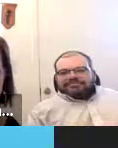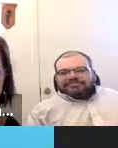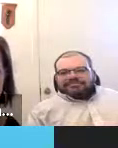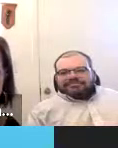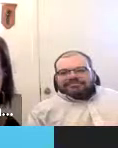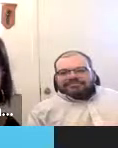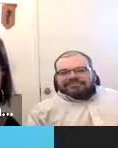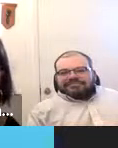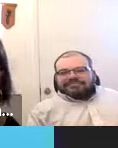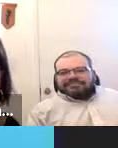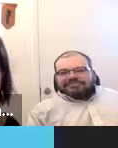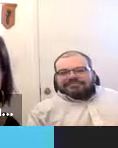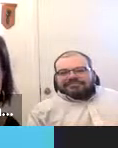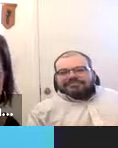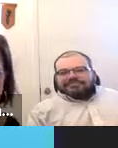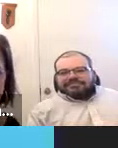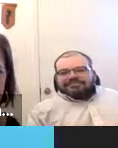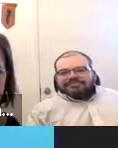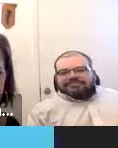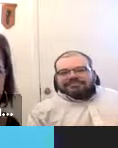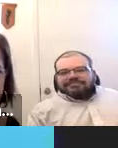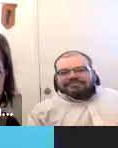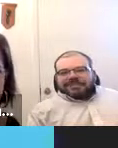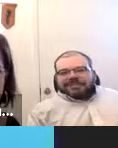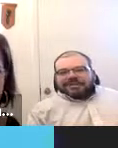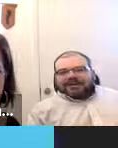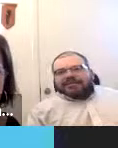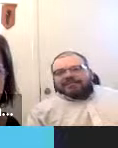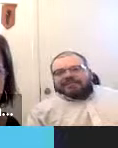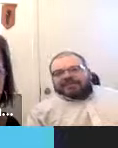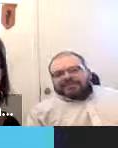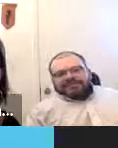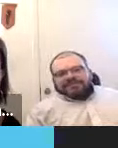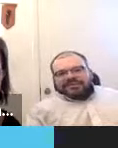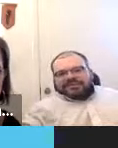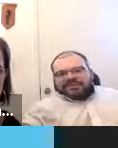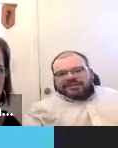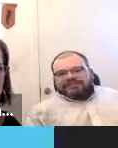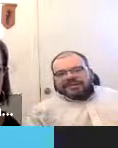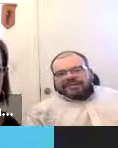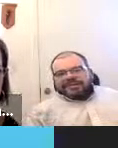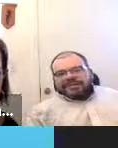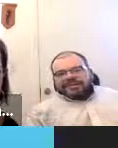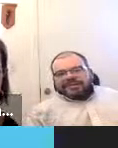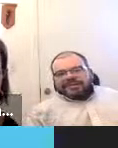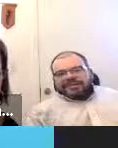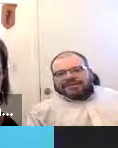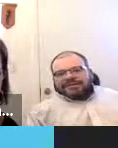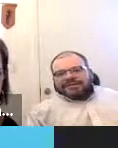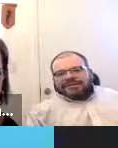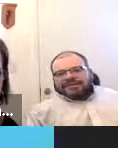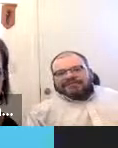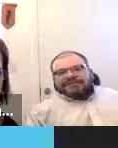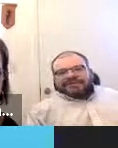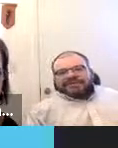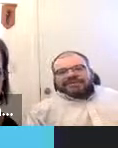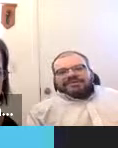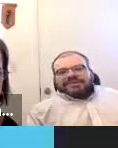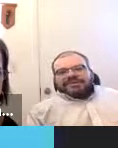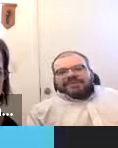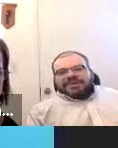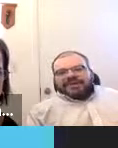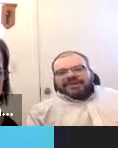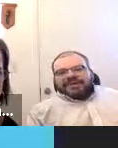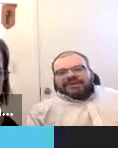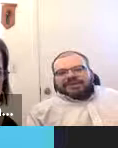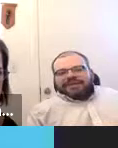great understanding of where her own limits are. And just to expand on this idea of